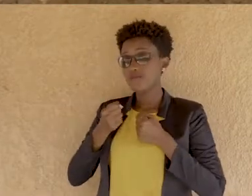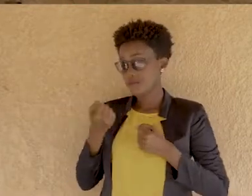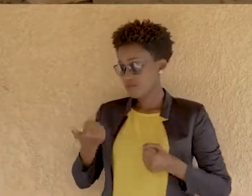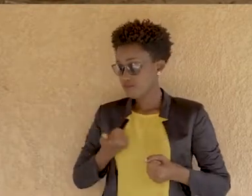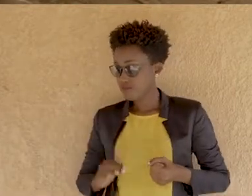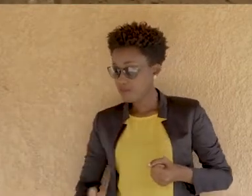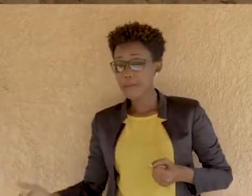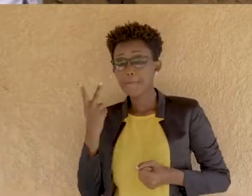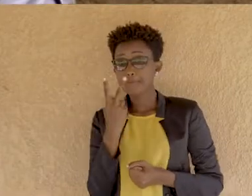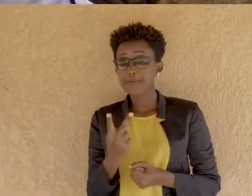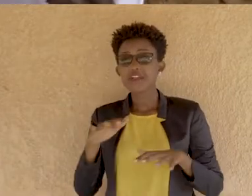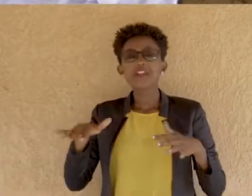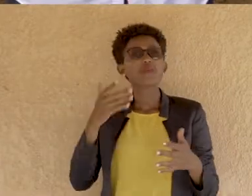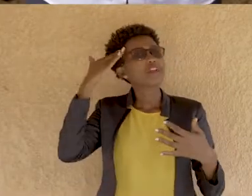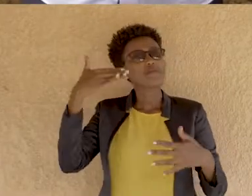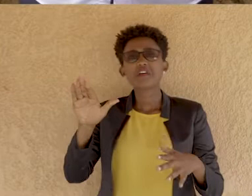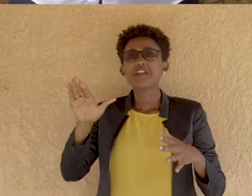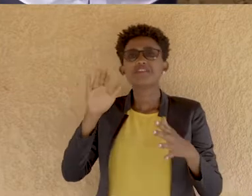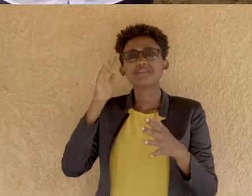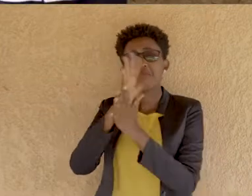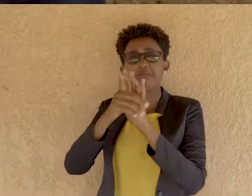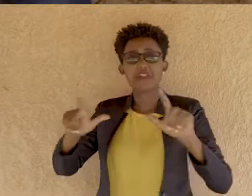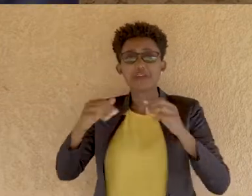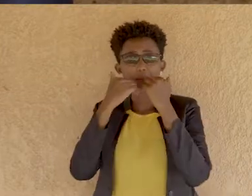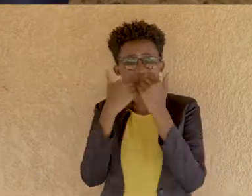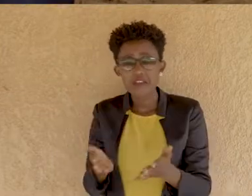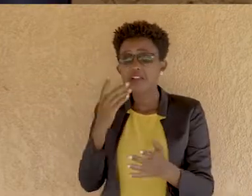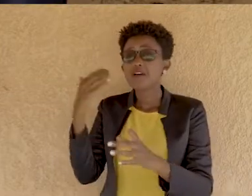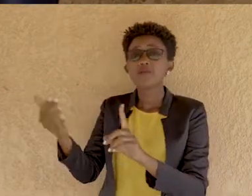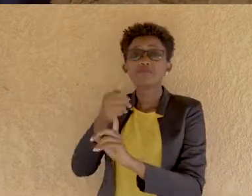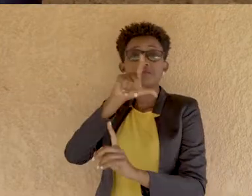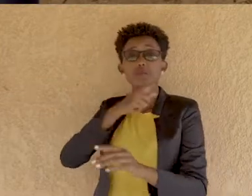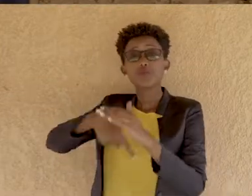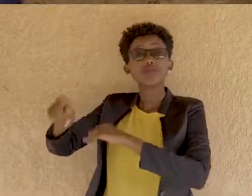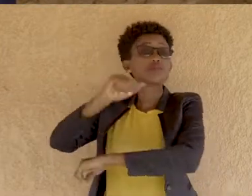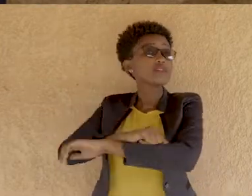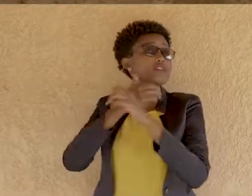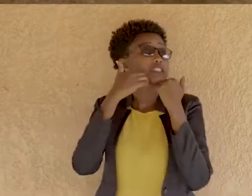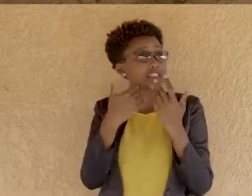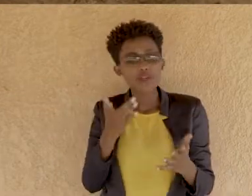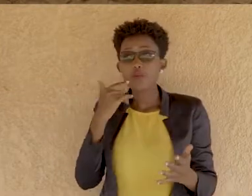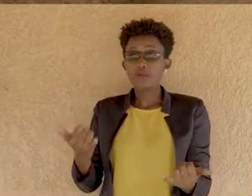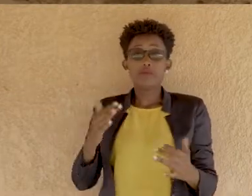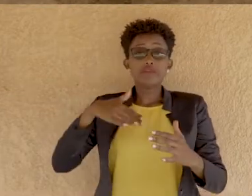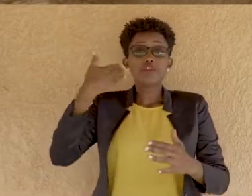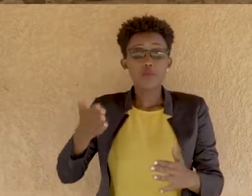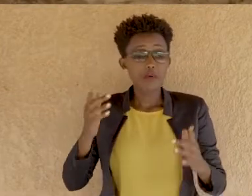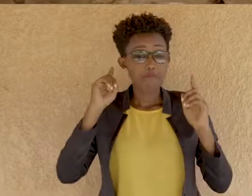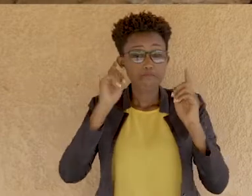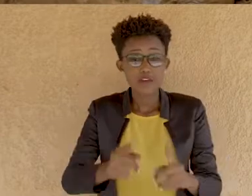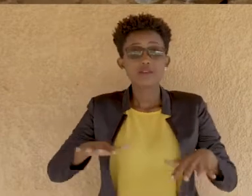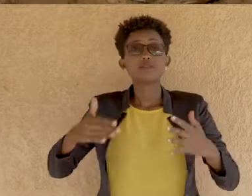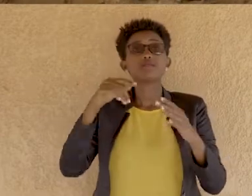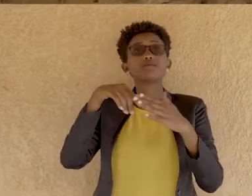of sign language and no opportunity to go to school, found himself in court with no idea what was going on. Because